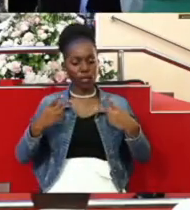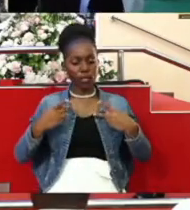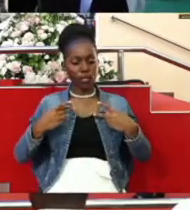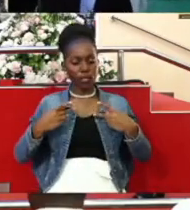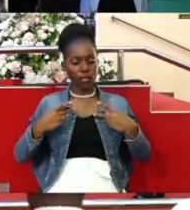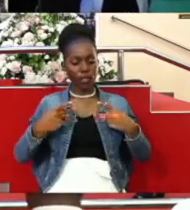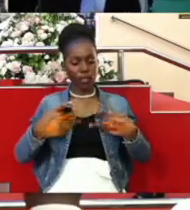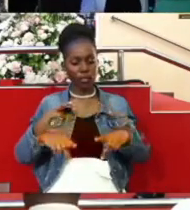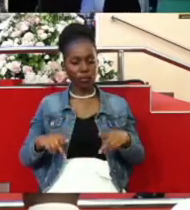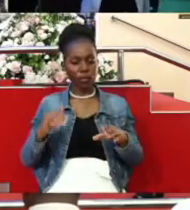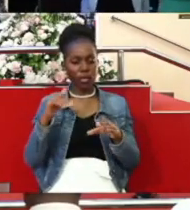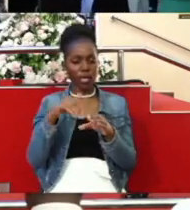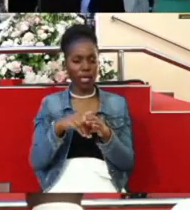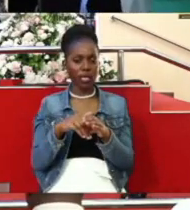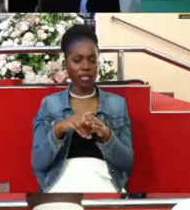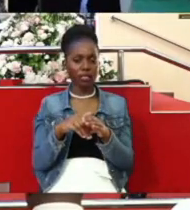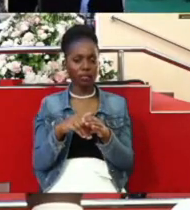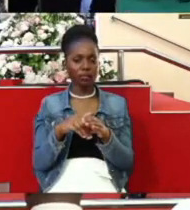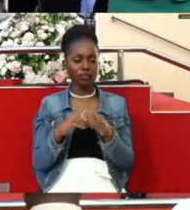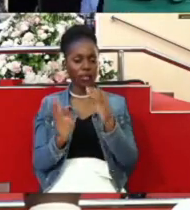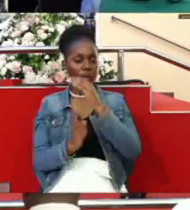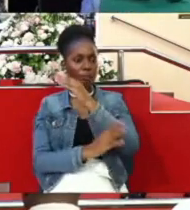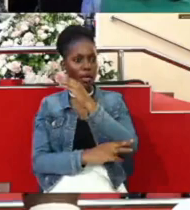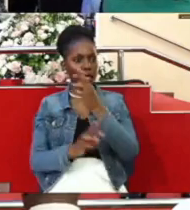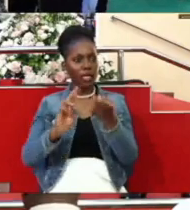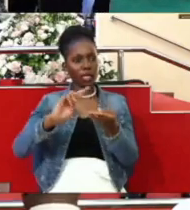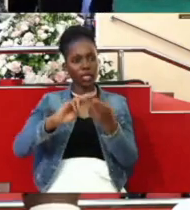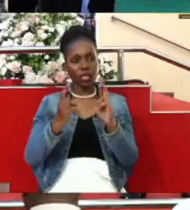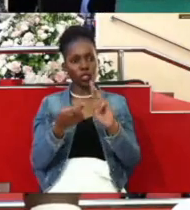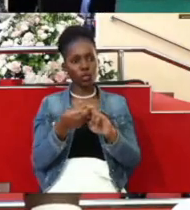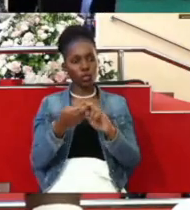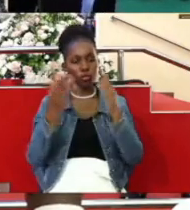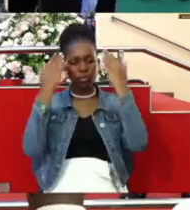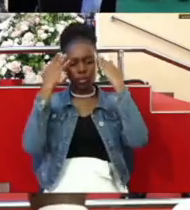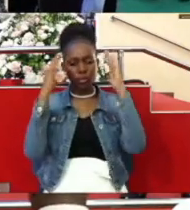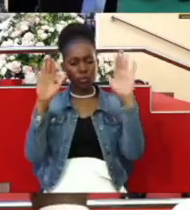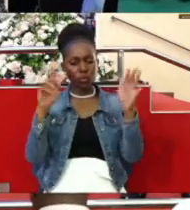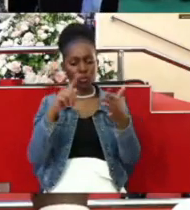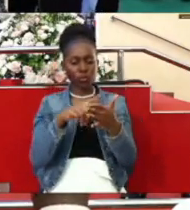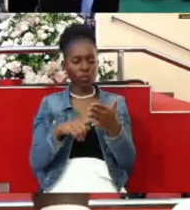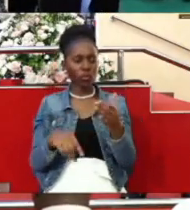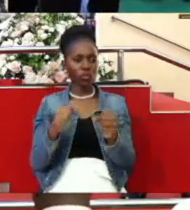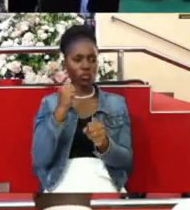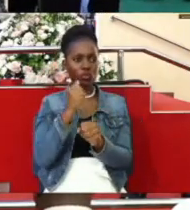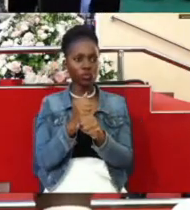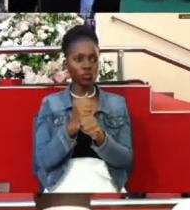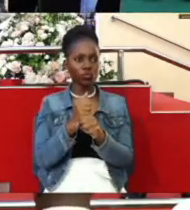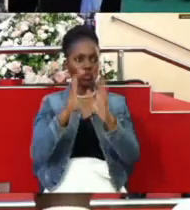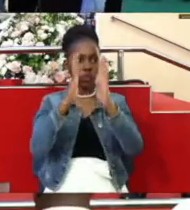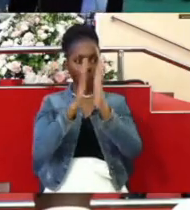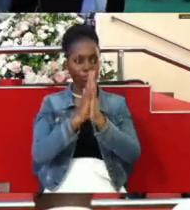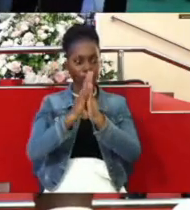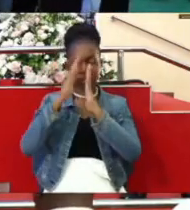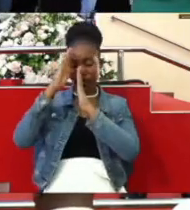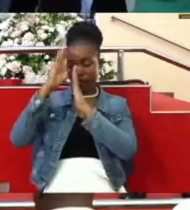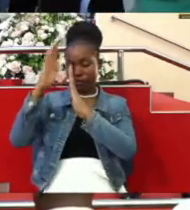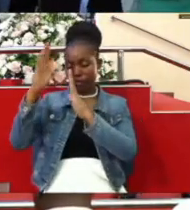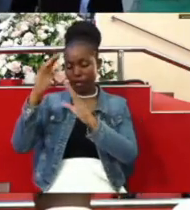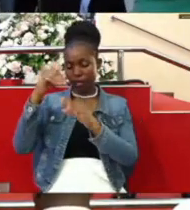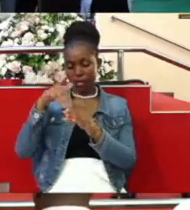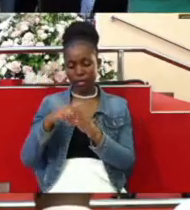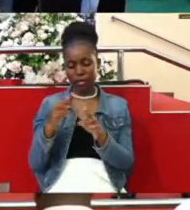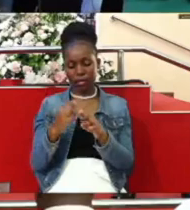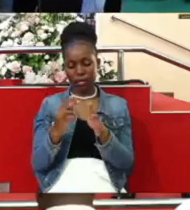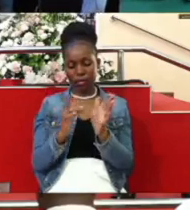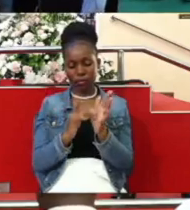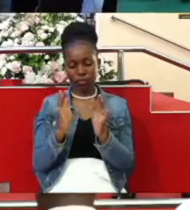crossroad. You do not know what to do. Father, in the name of Jesus, there